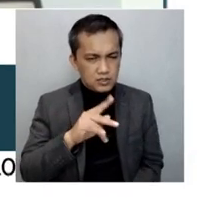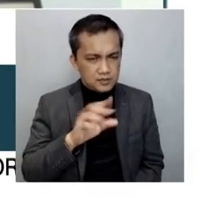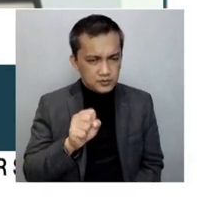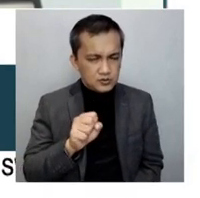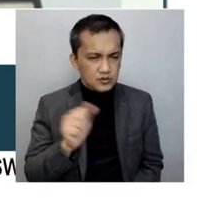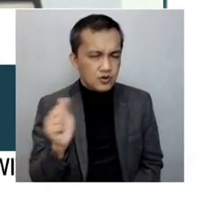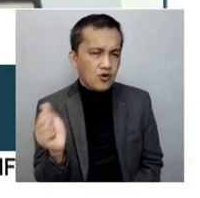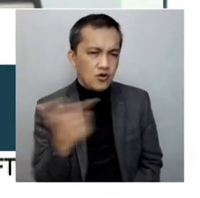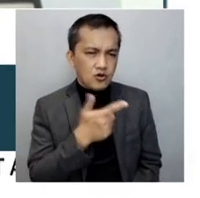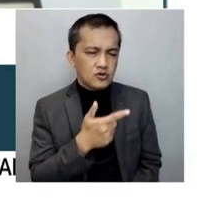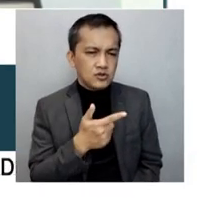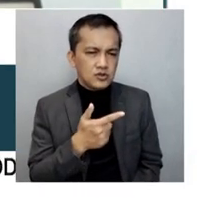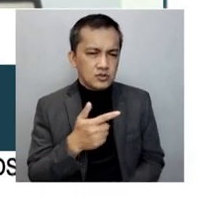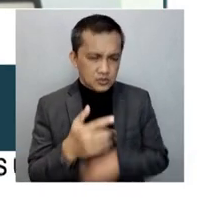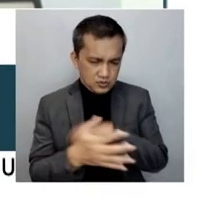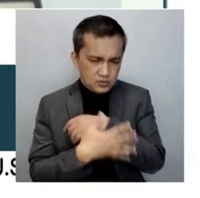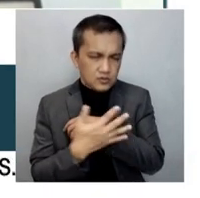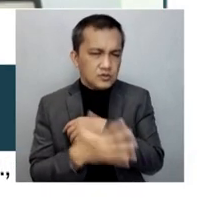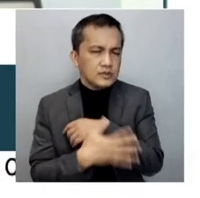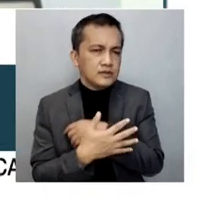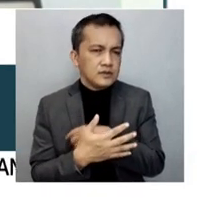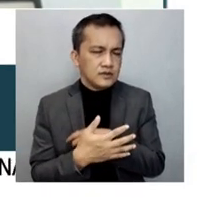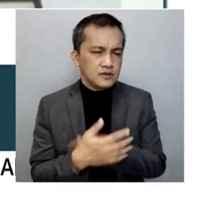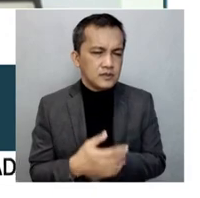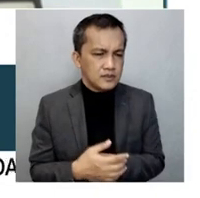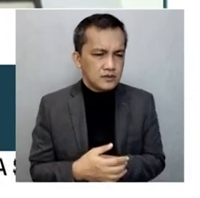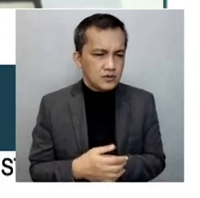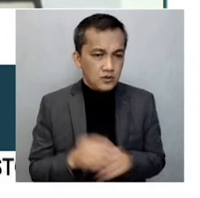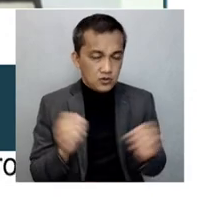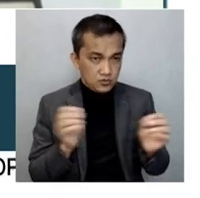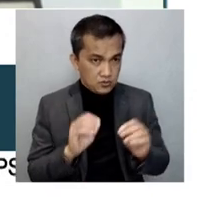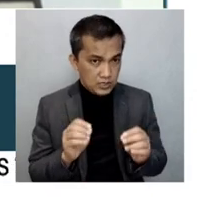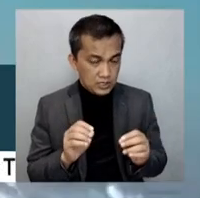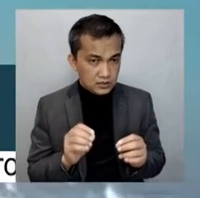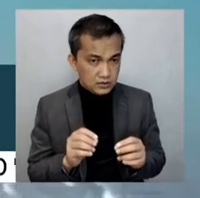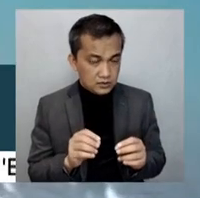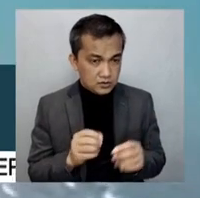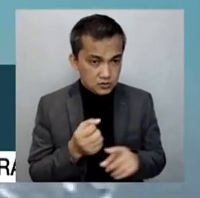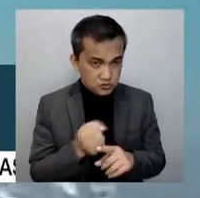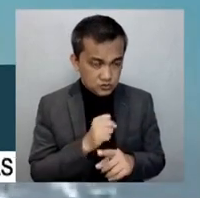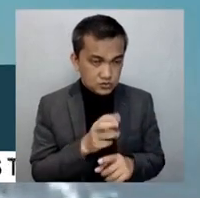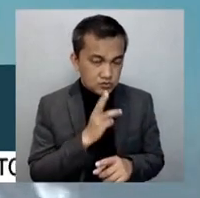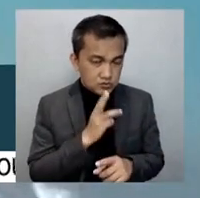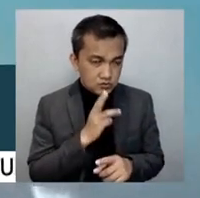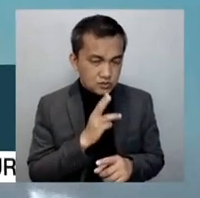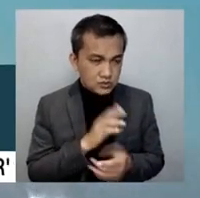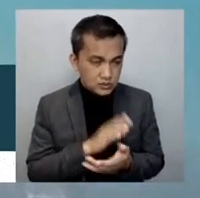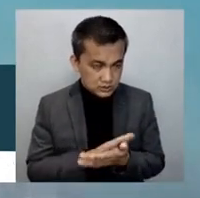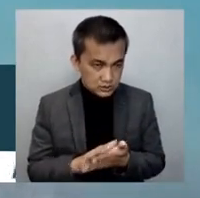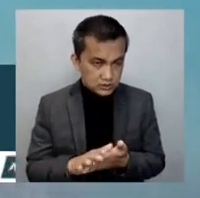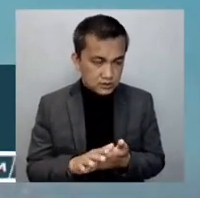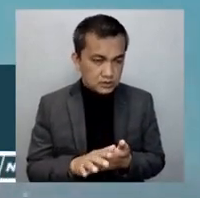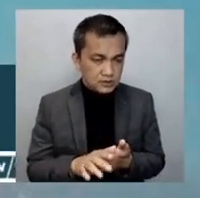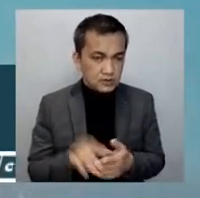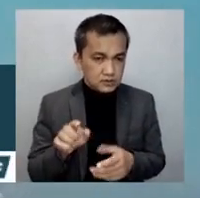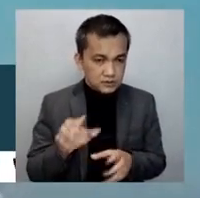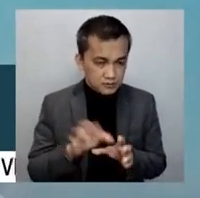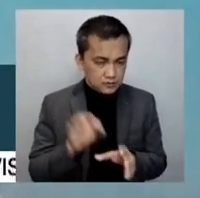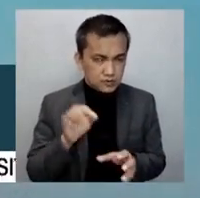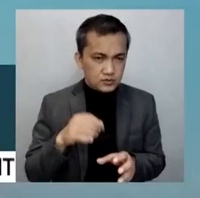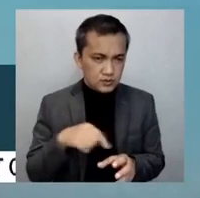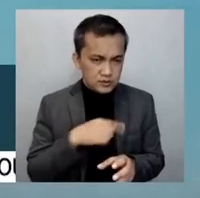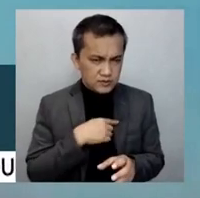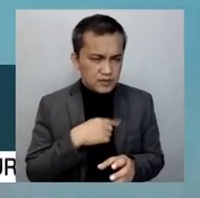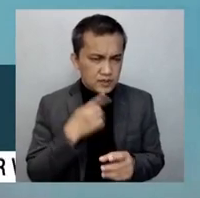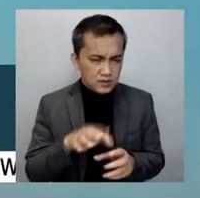of them in the shorelines who do not have sources of water which are clean, because we found benzene